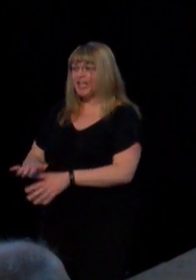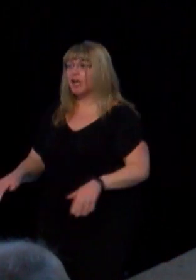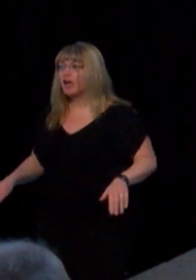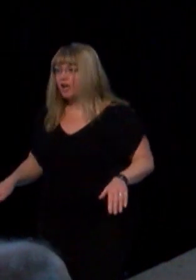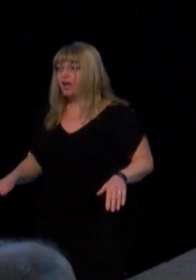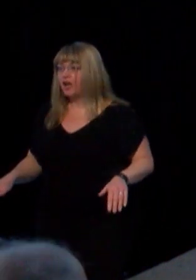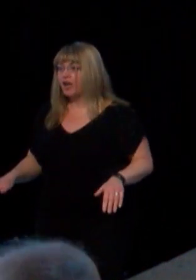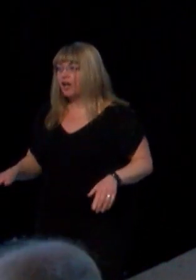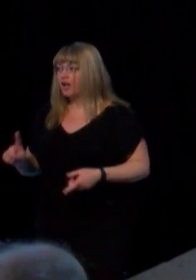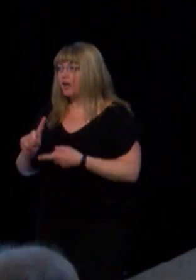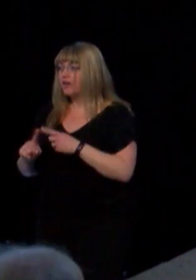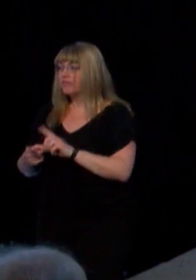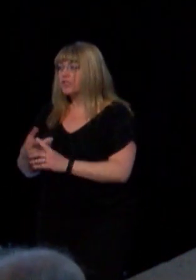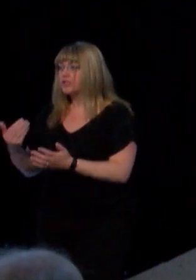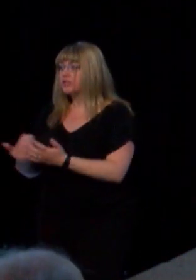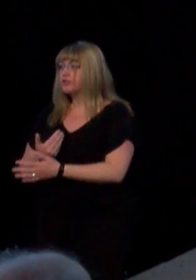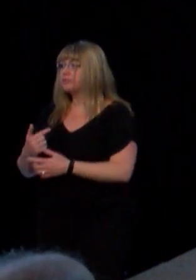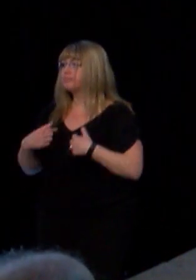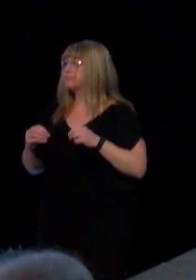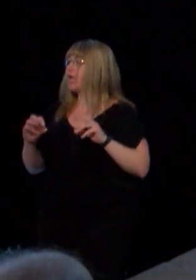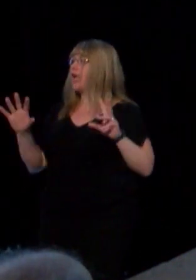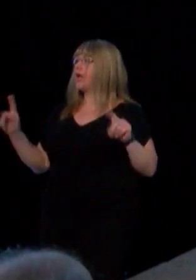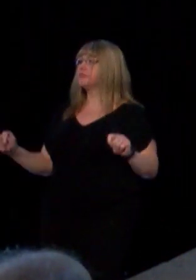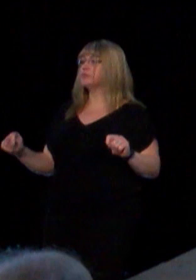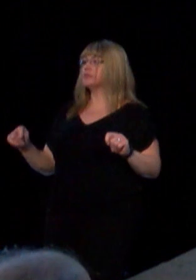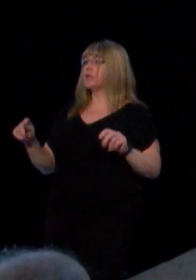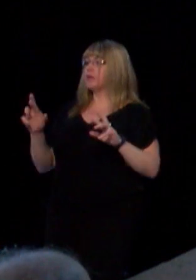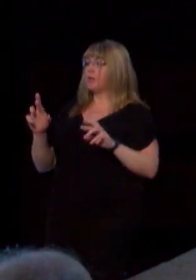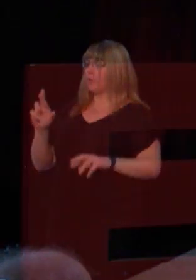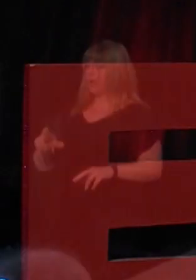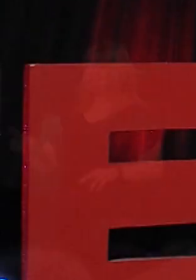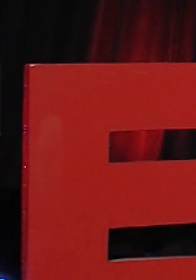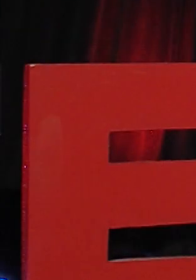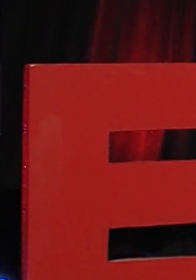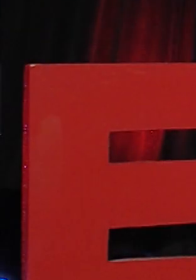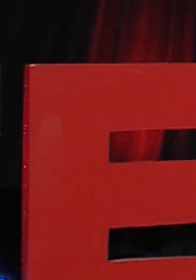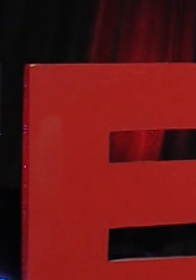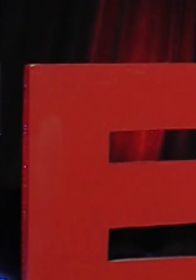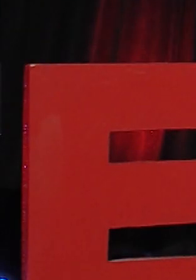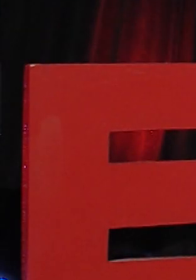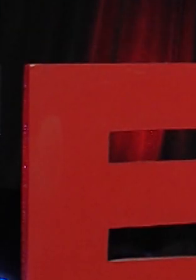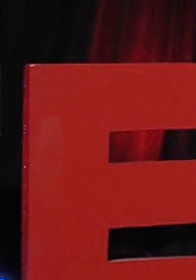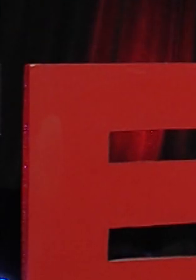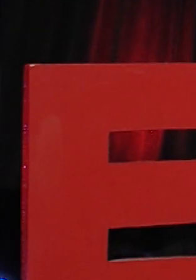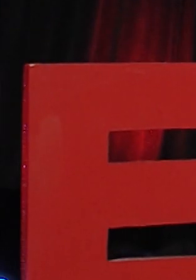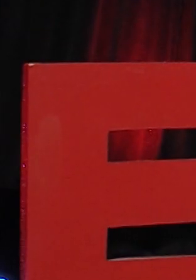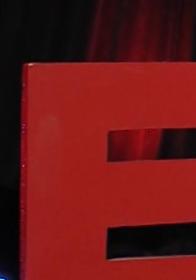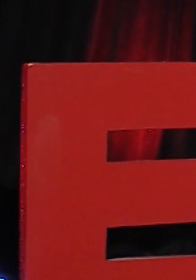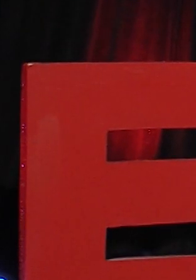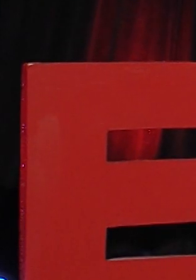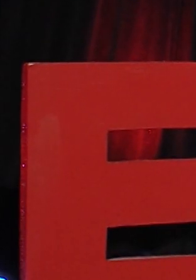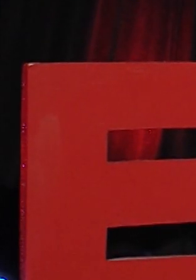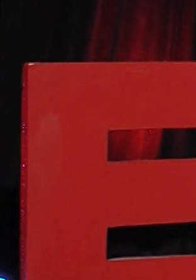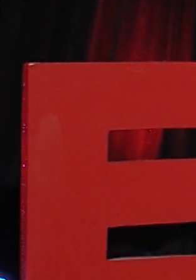make any new friends. No one can tell him where the washroom is, no one can tell him when lunch is, and no one can even